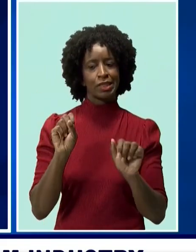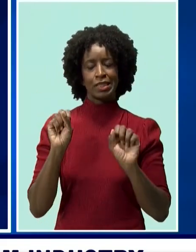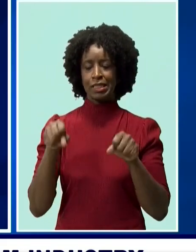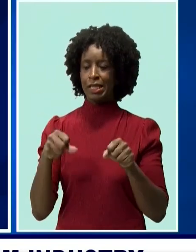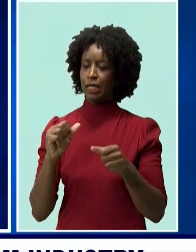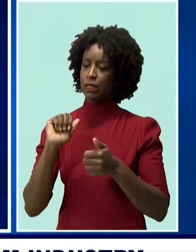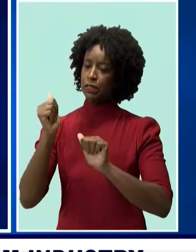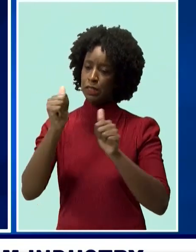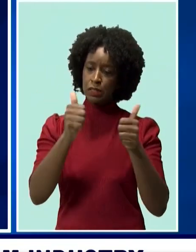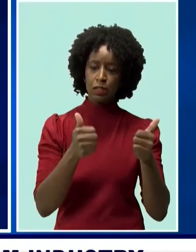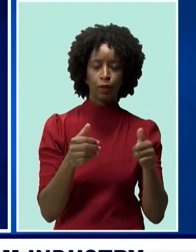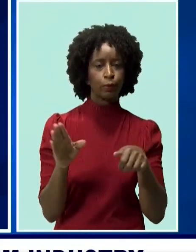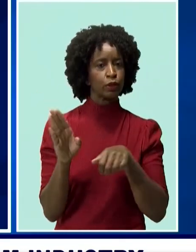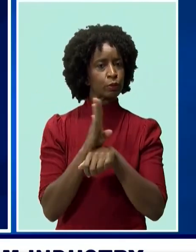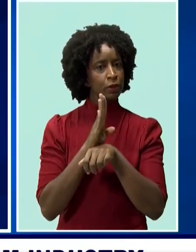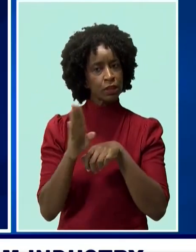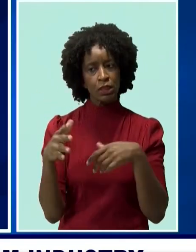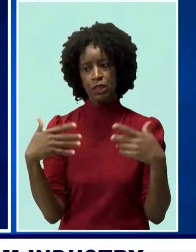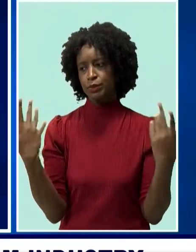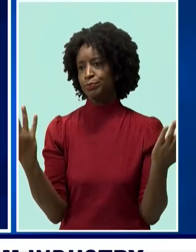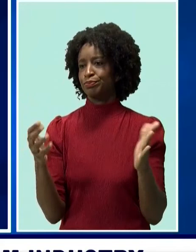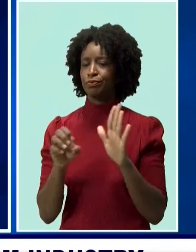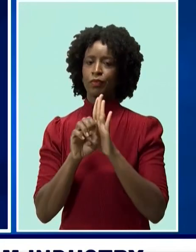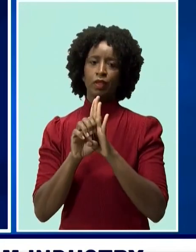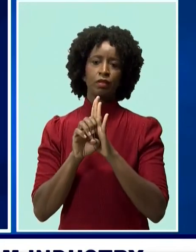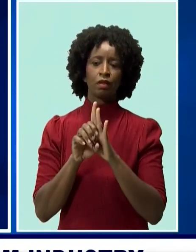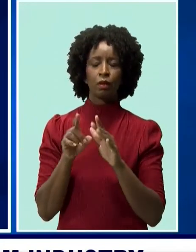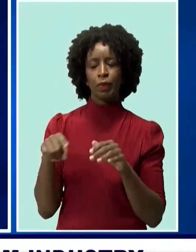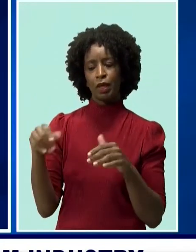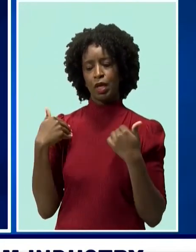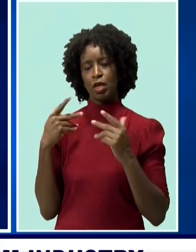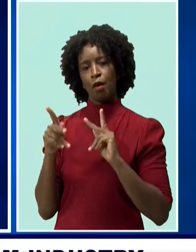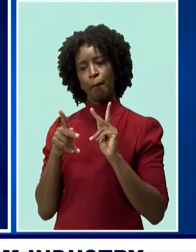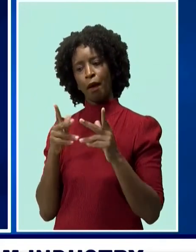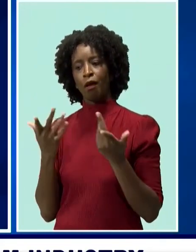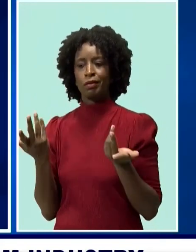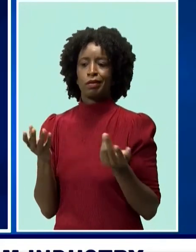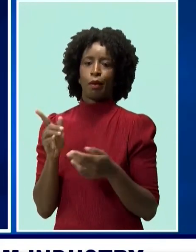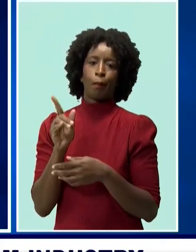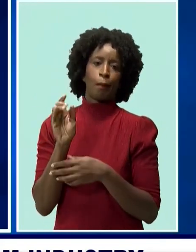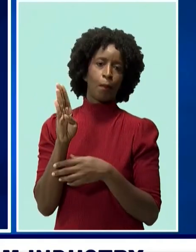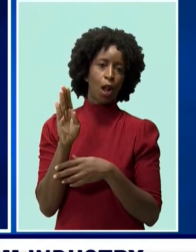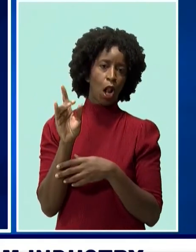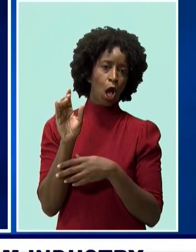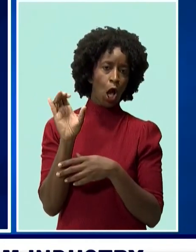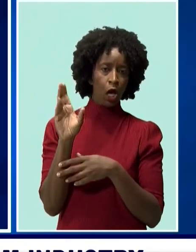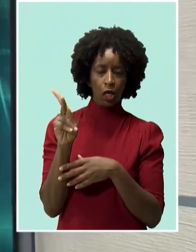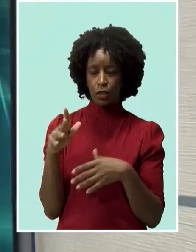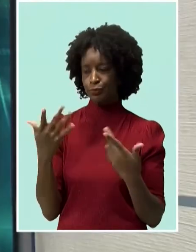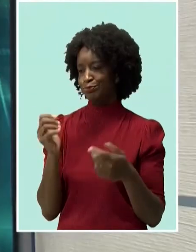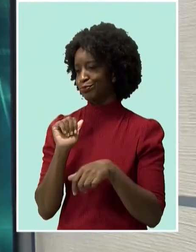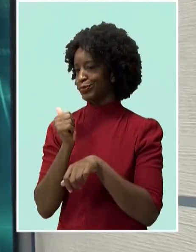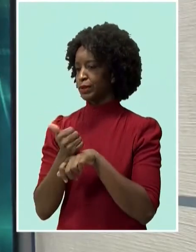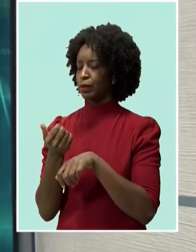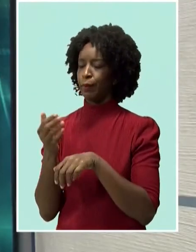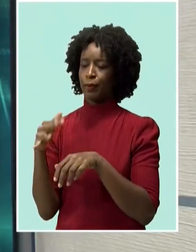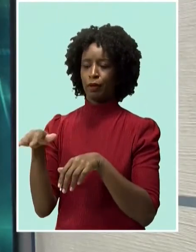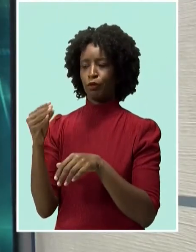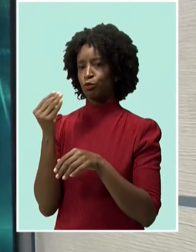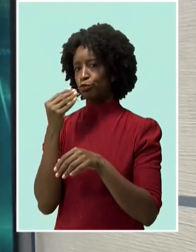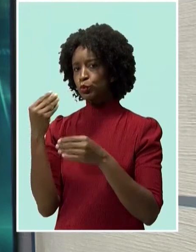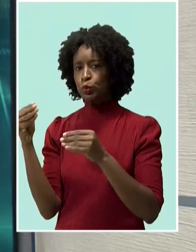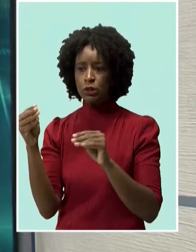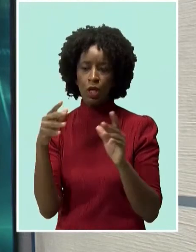community driven. Like some of the guys on block areas could set up food cafes or art. Meanwhile,